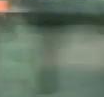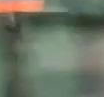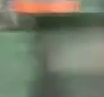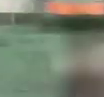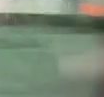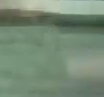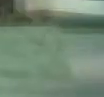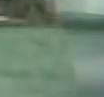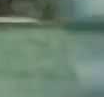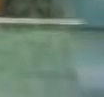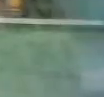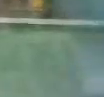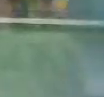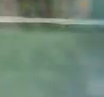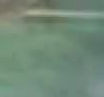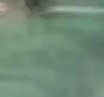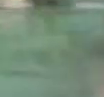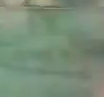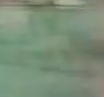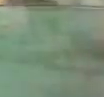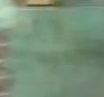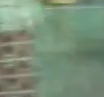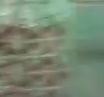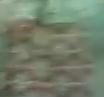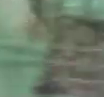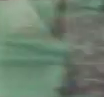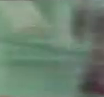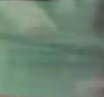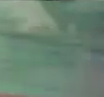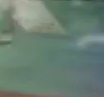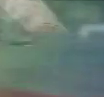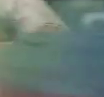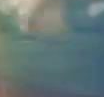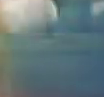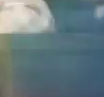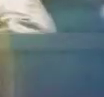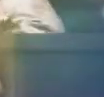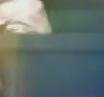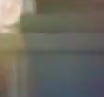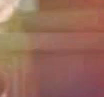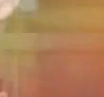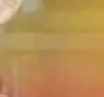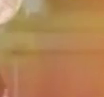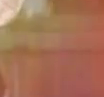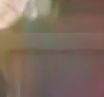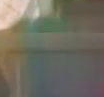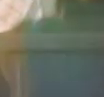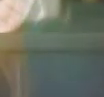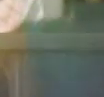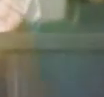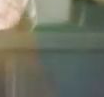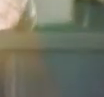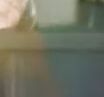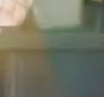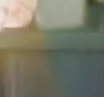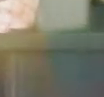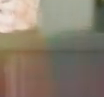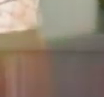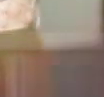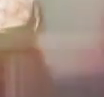fibroid, elephantiasis, come out in Jesus' name. HIV,